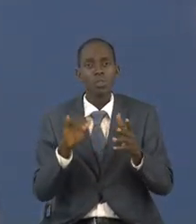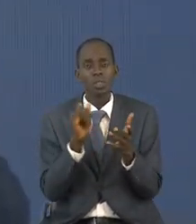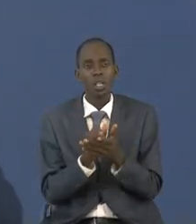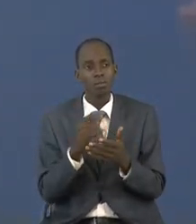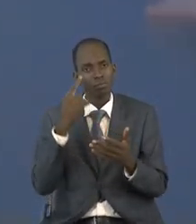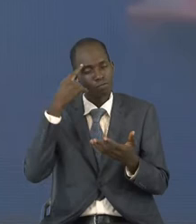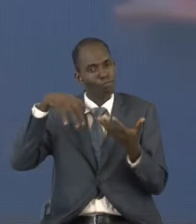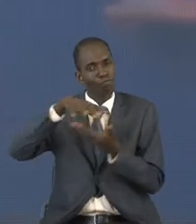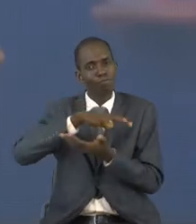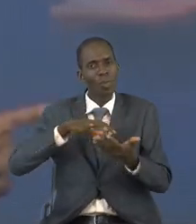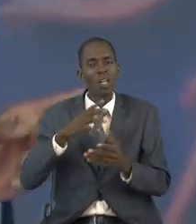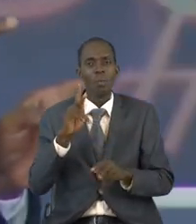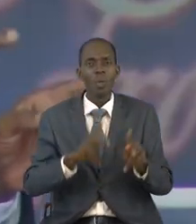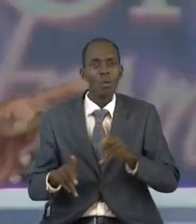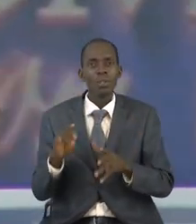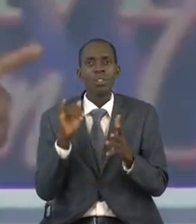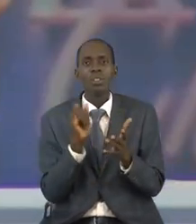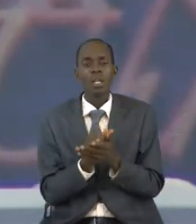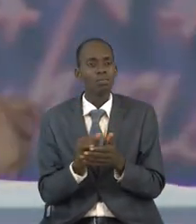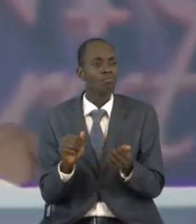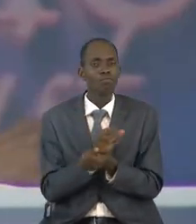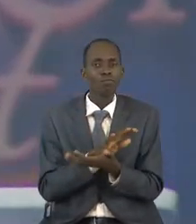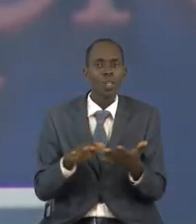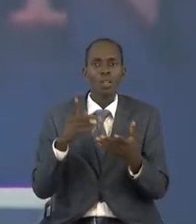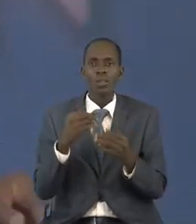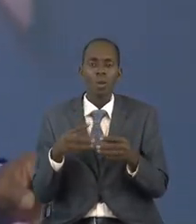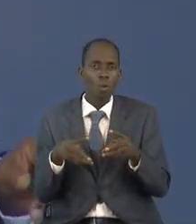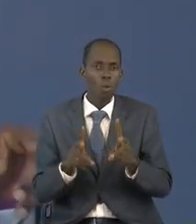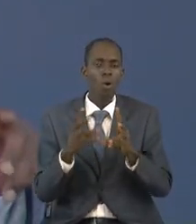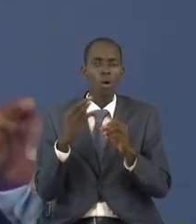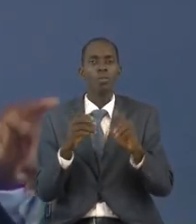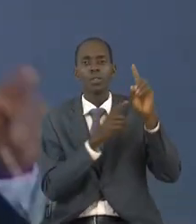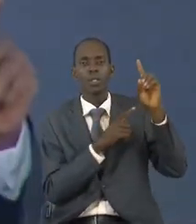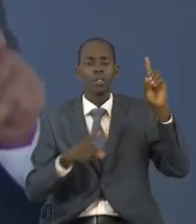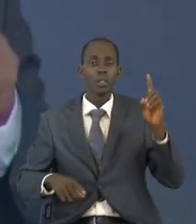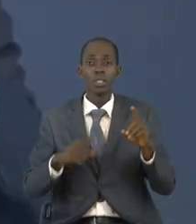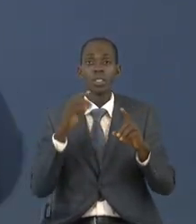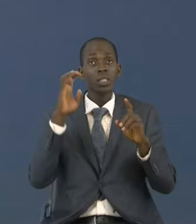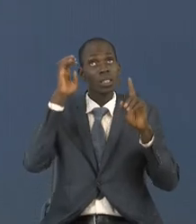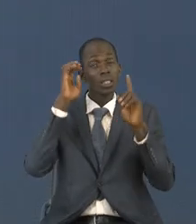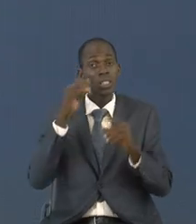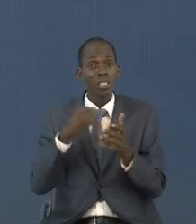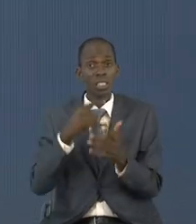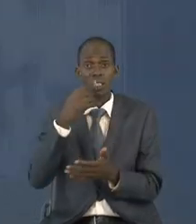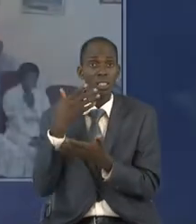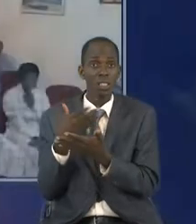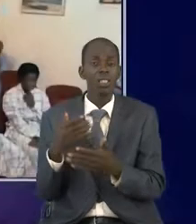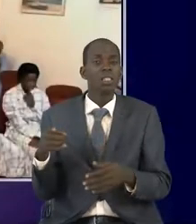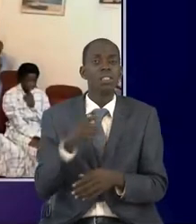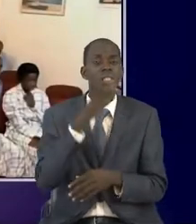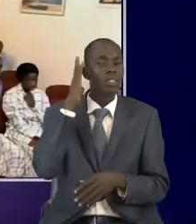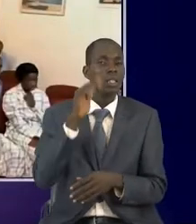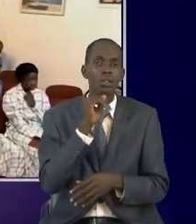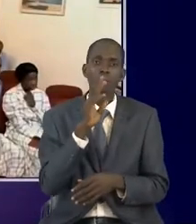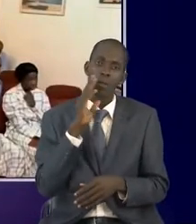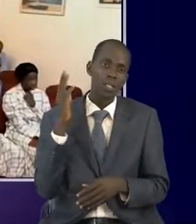the people that spoil the way of the Lord, it says they shall not be there. They shall not